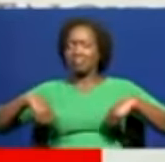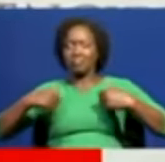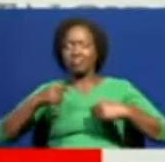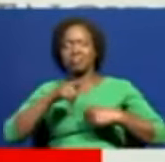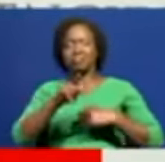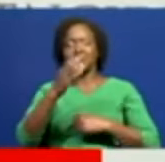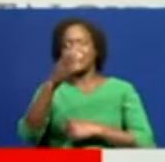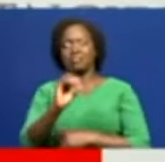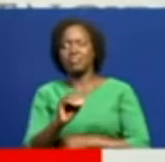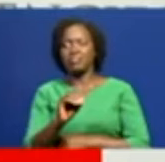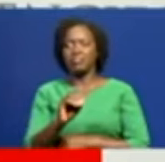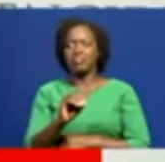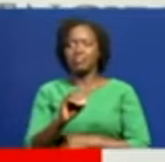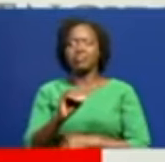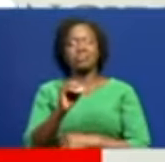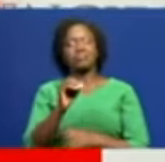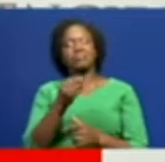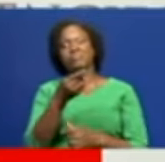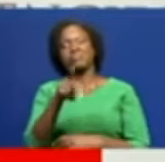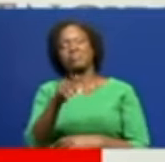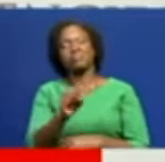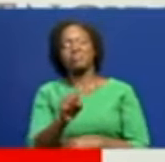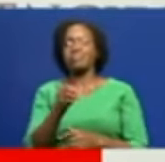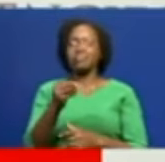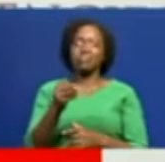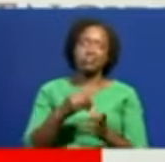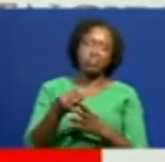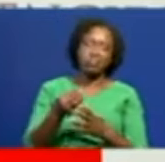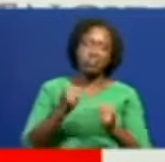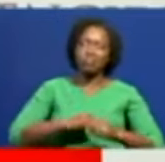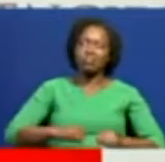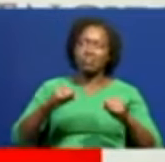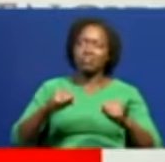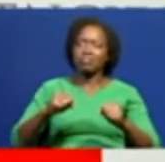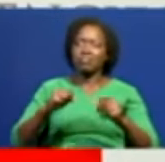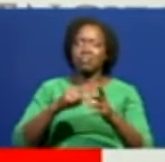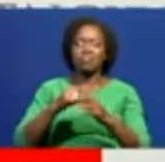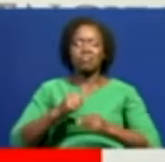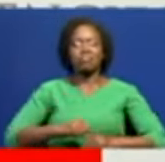CEO, you are a PS, or you are chairman, you are chairman of audit.